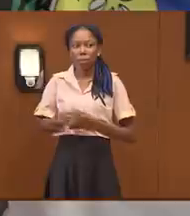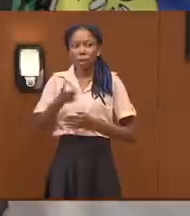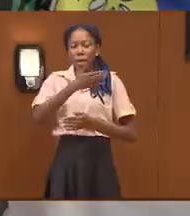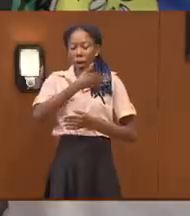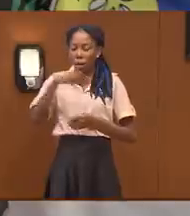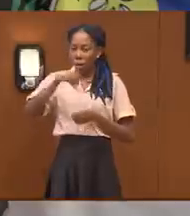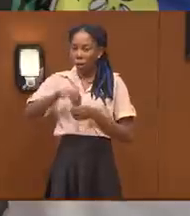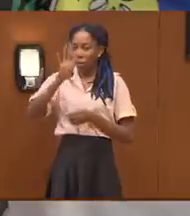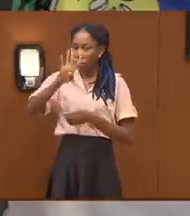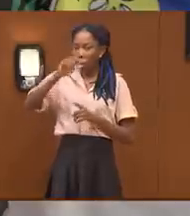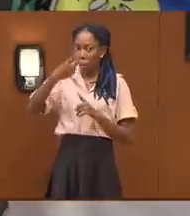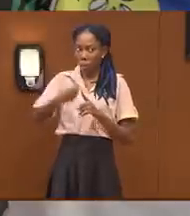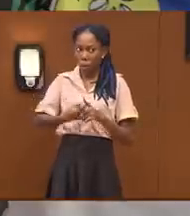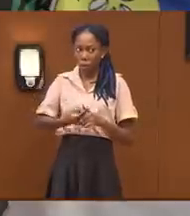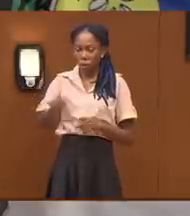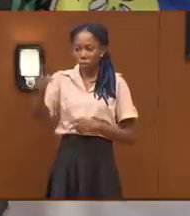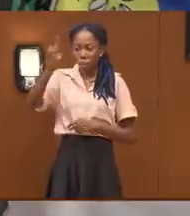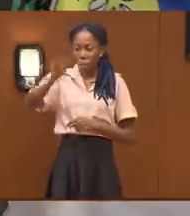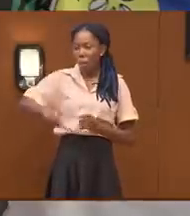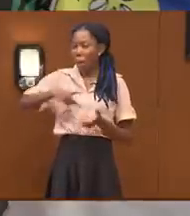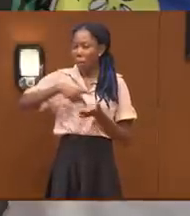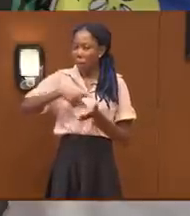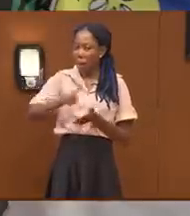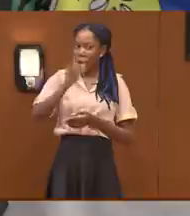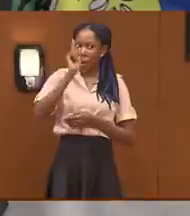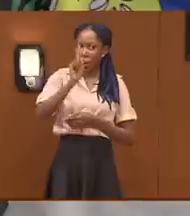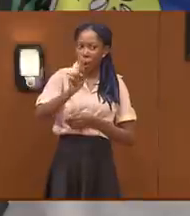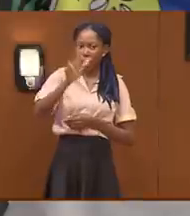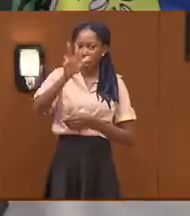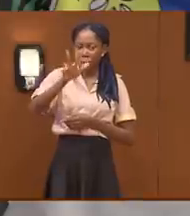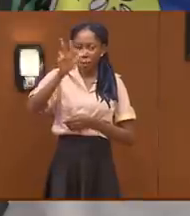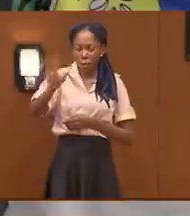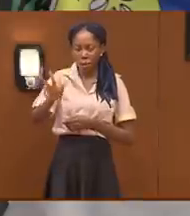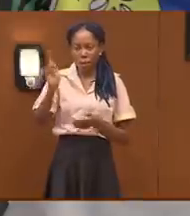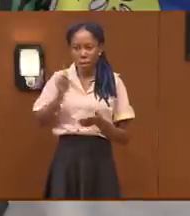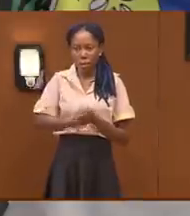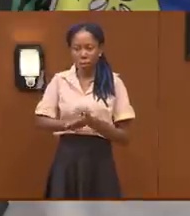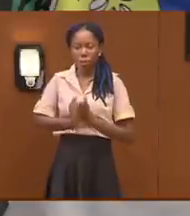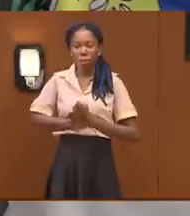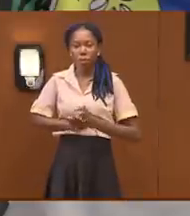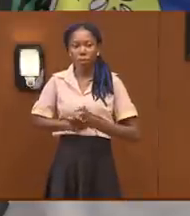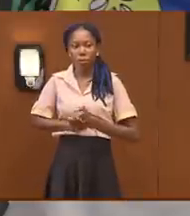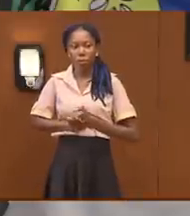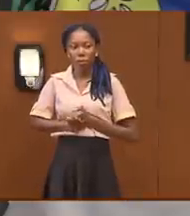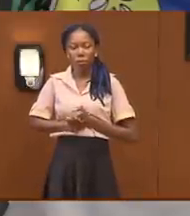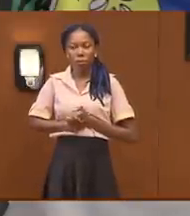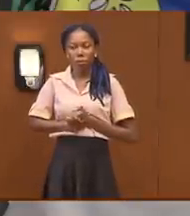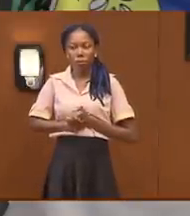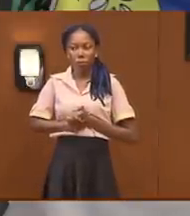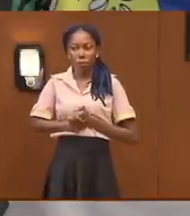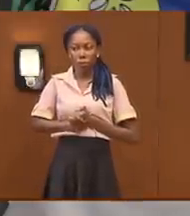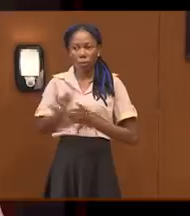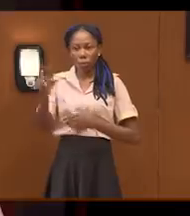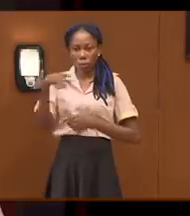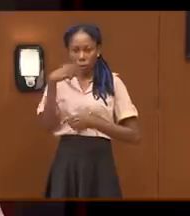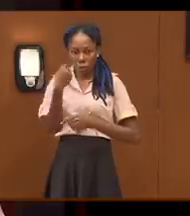next 4 months, make sure you pay him the balance of 133,000 naira. Do